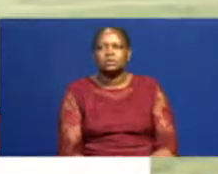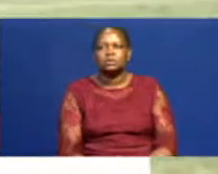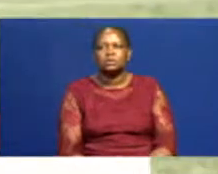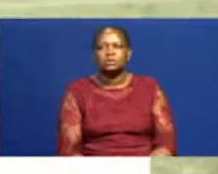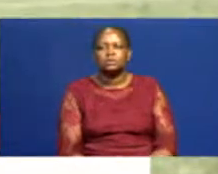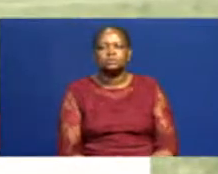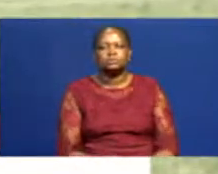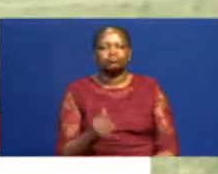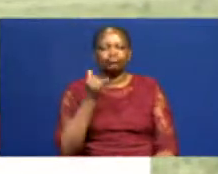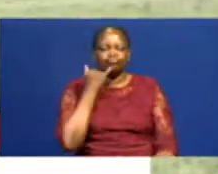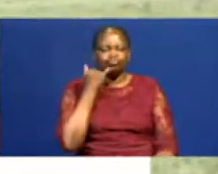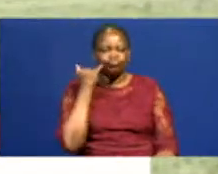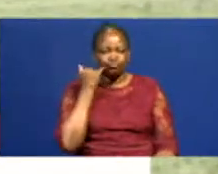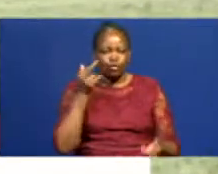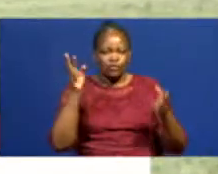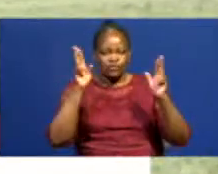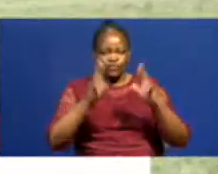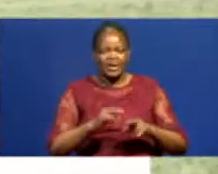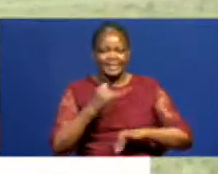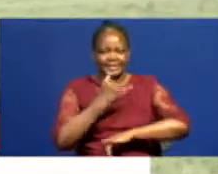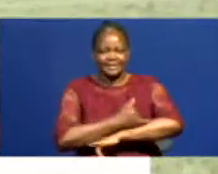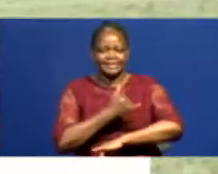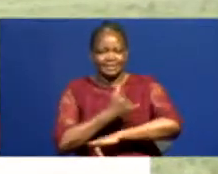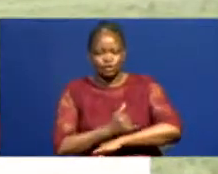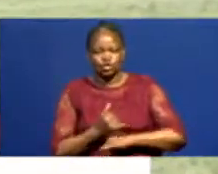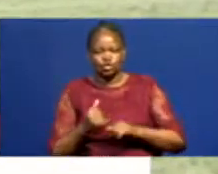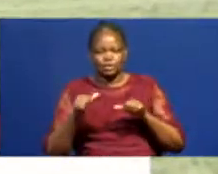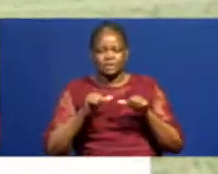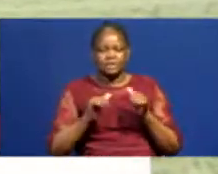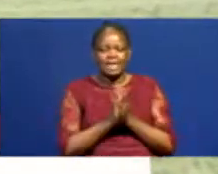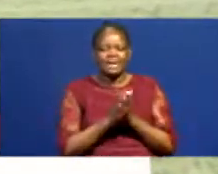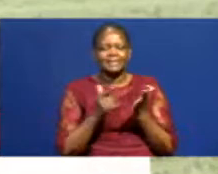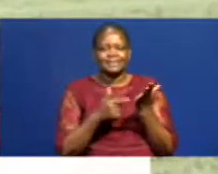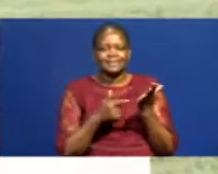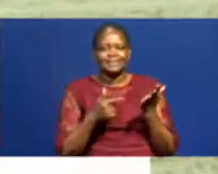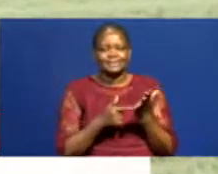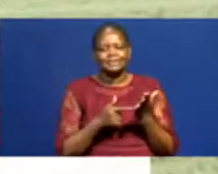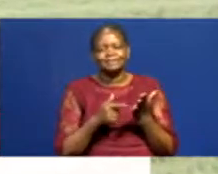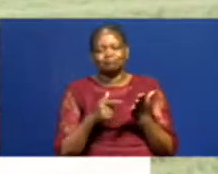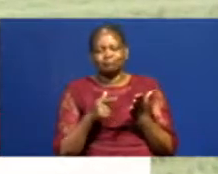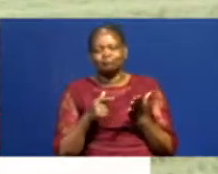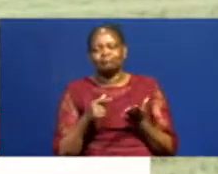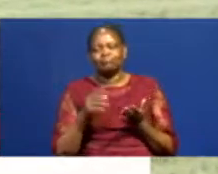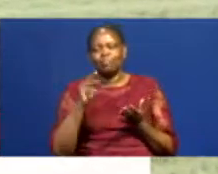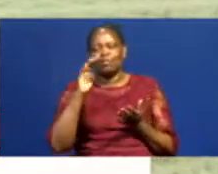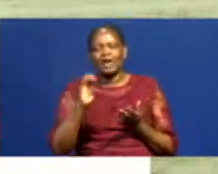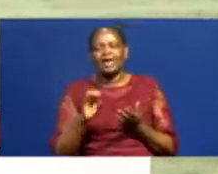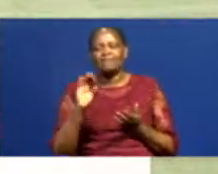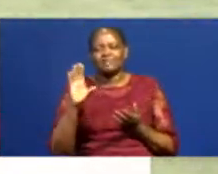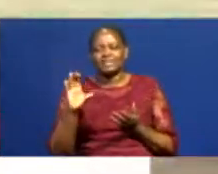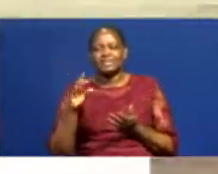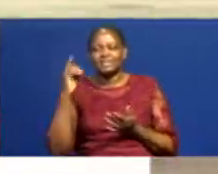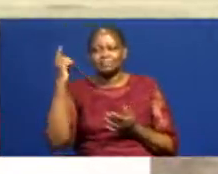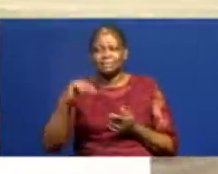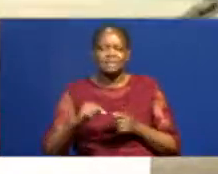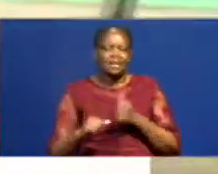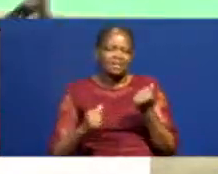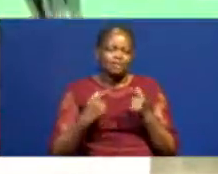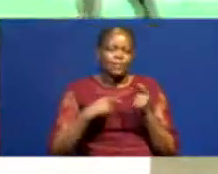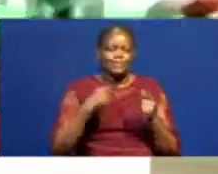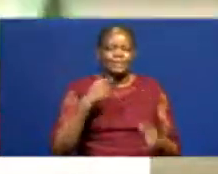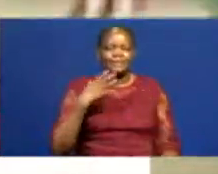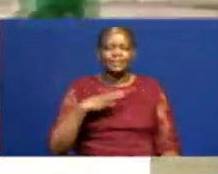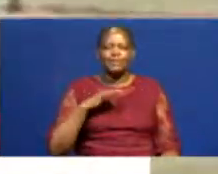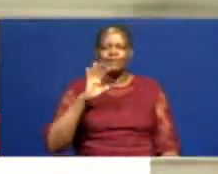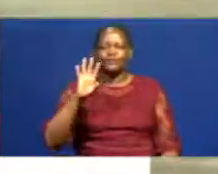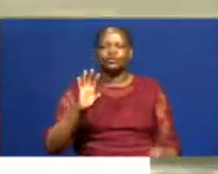At the Nakuru's Rift Valley Institute of Science and Technology, Mwenge FC defeated Rolubai FC from Samburu